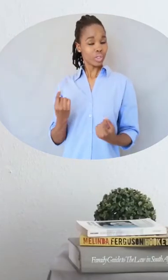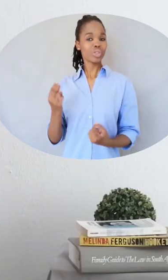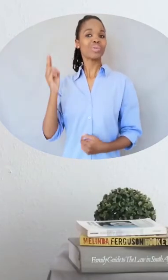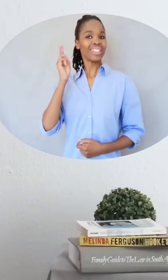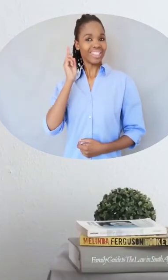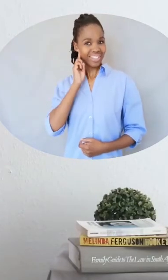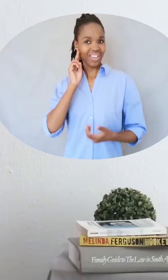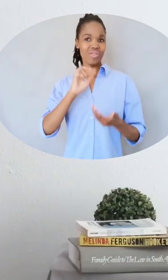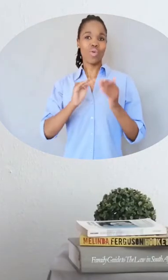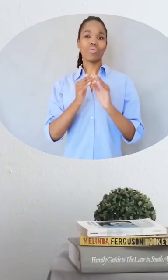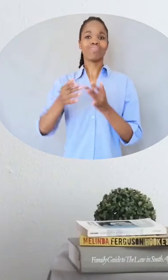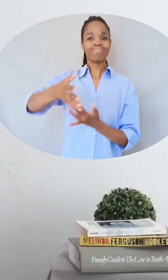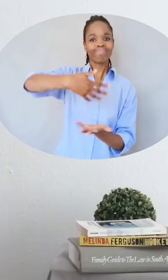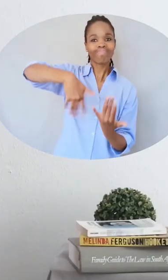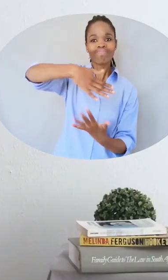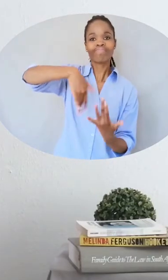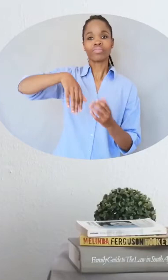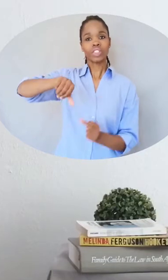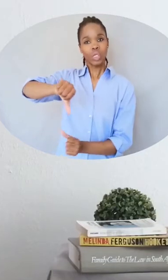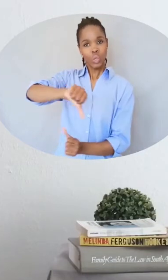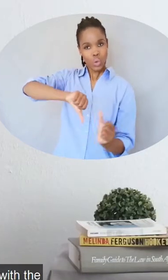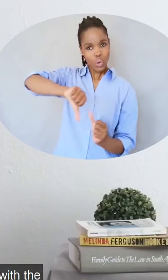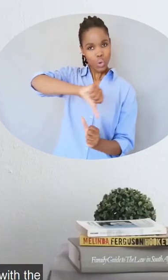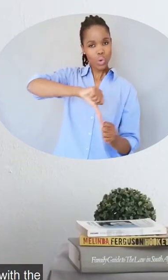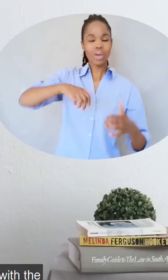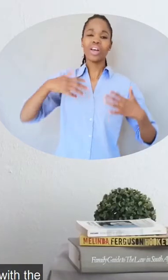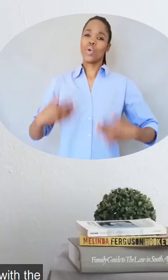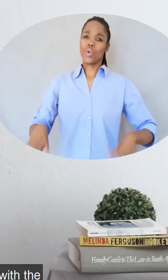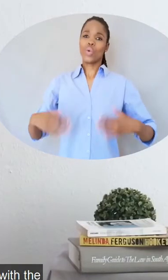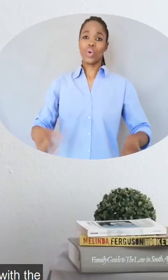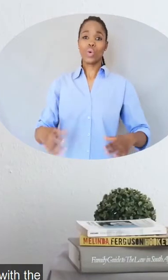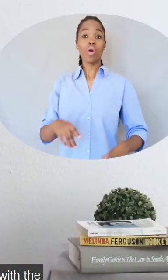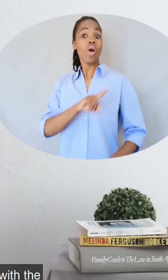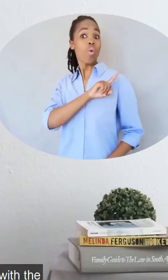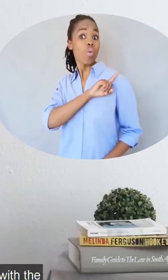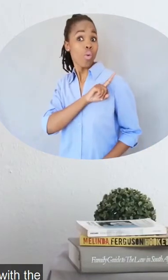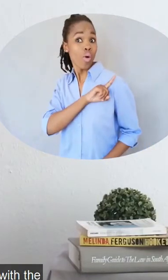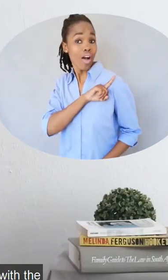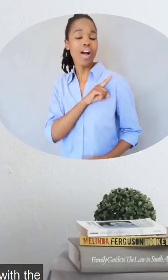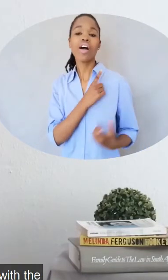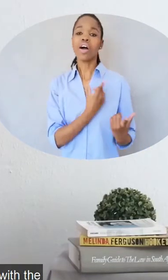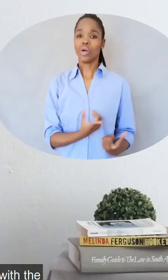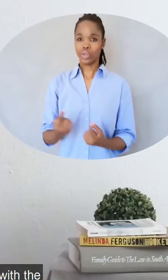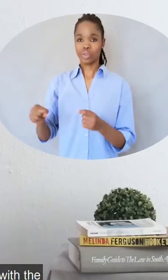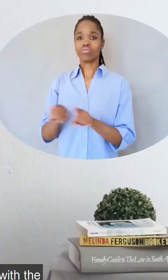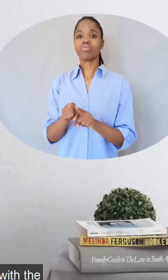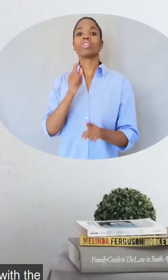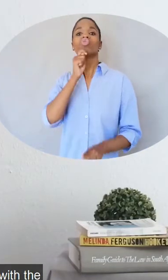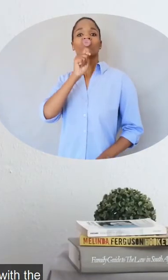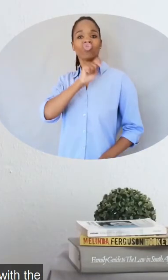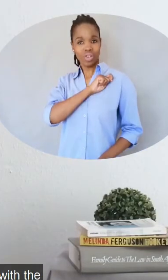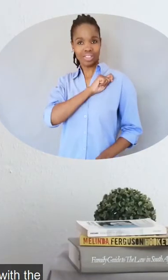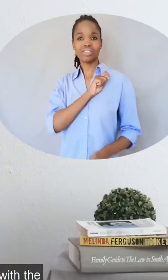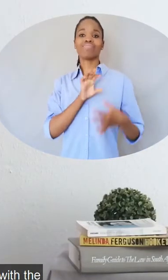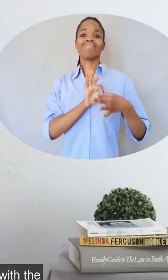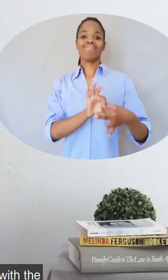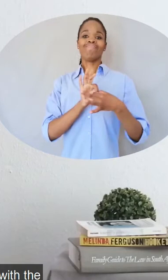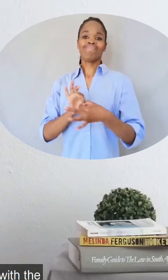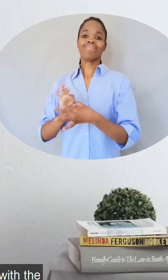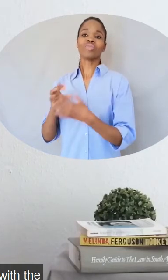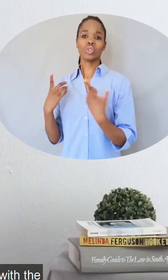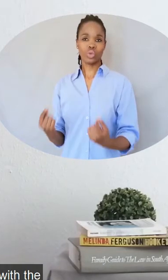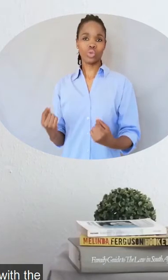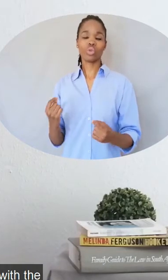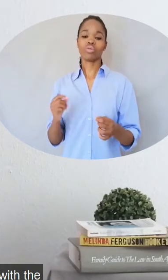active and involved in the deaf community. This is the best way to build trust with the people that you will be one day